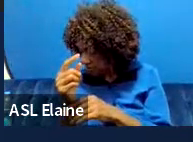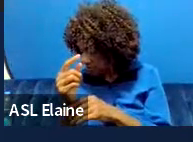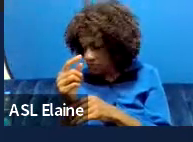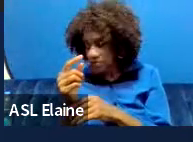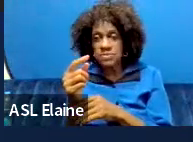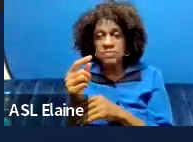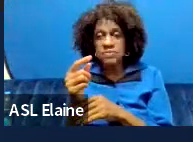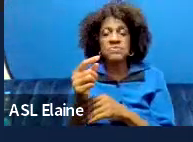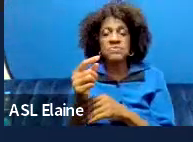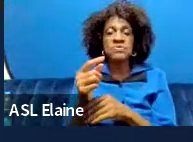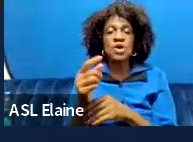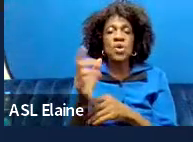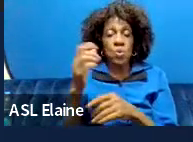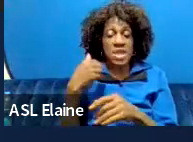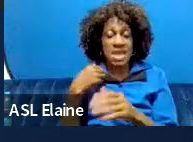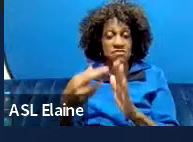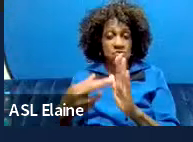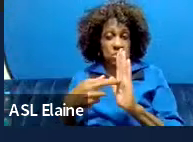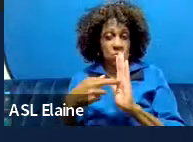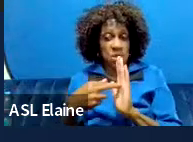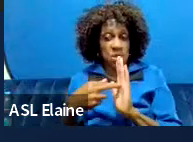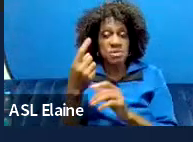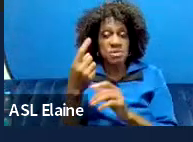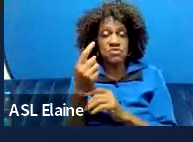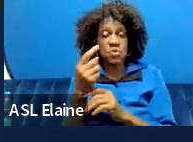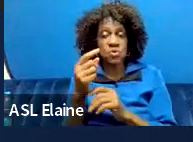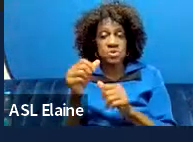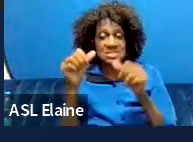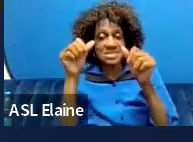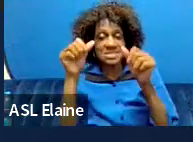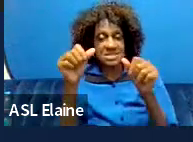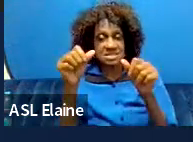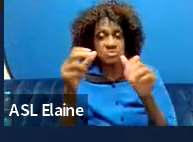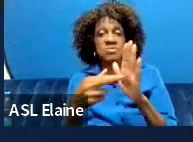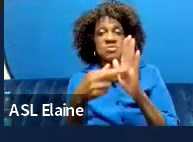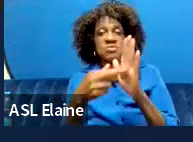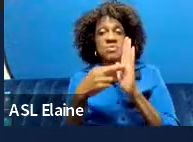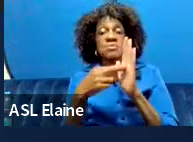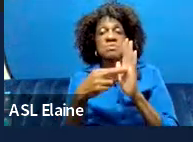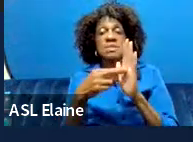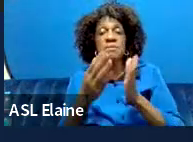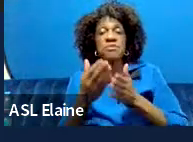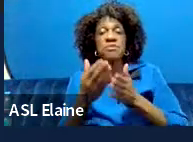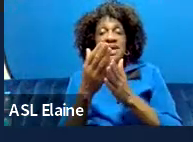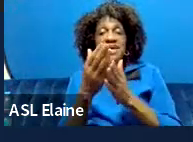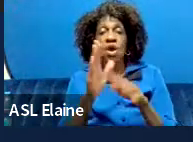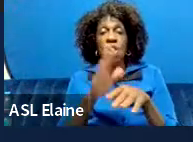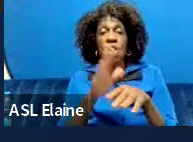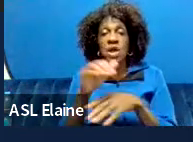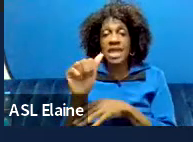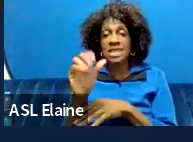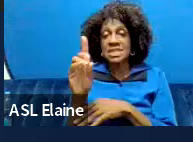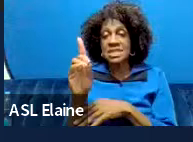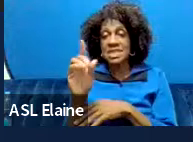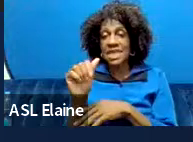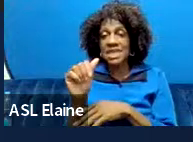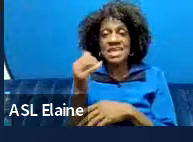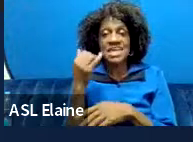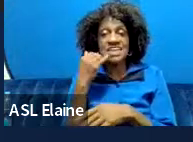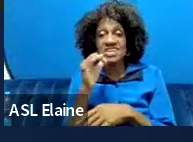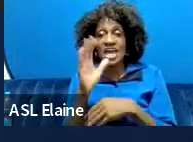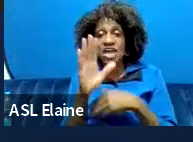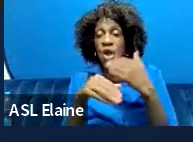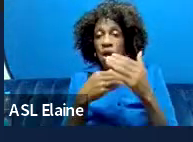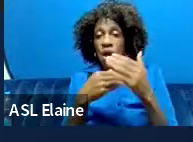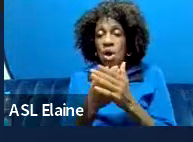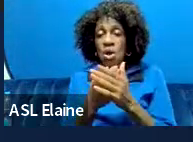all, we have requirements where signage is actually required to be provided in the ADA if not all elements and